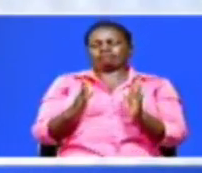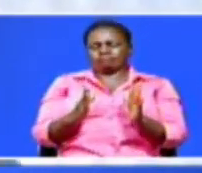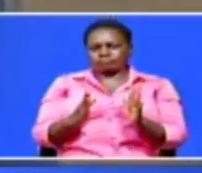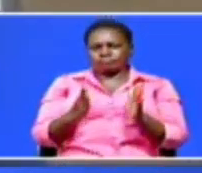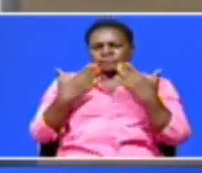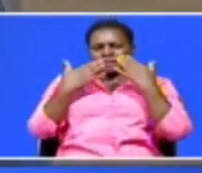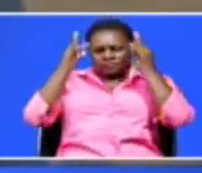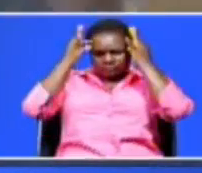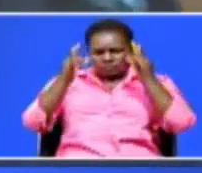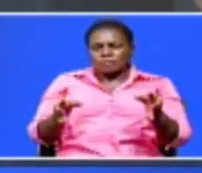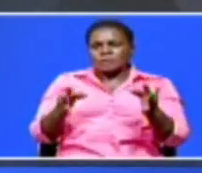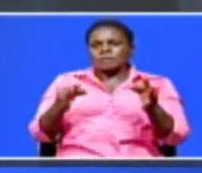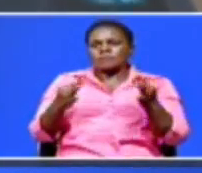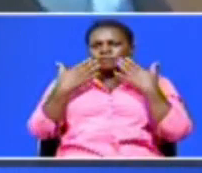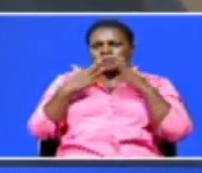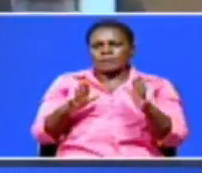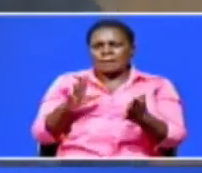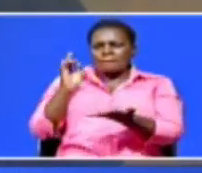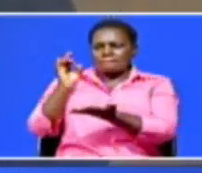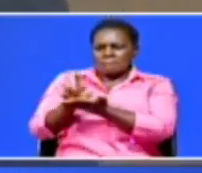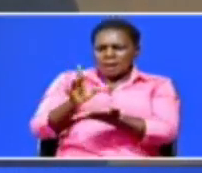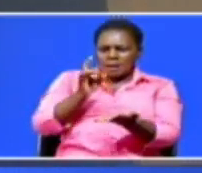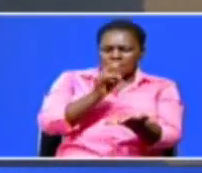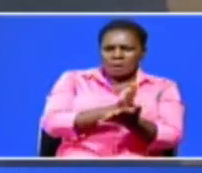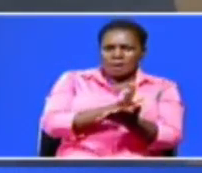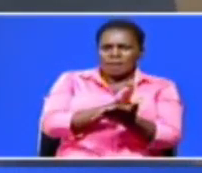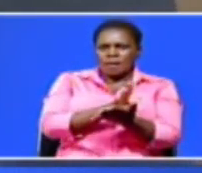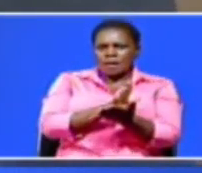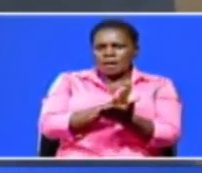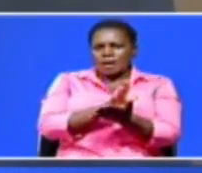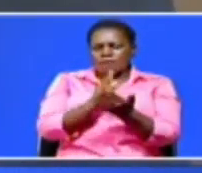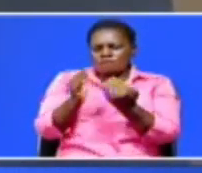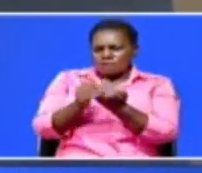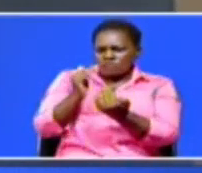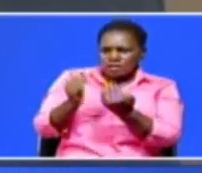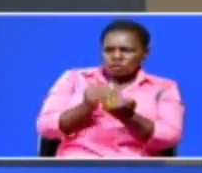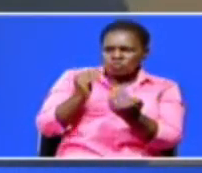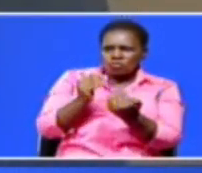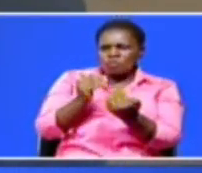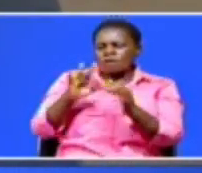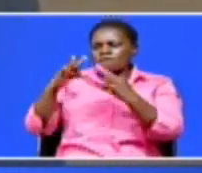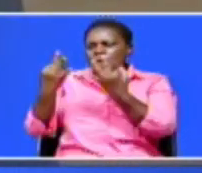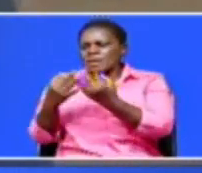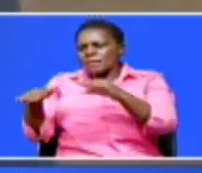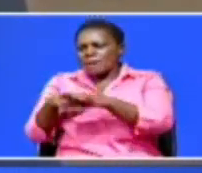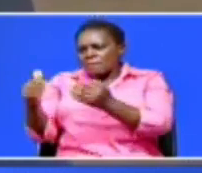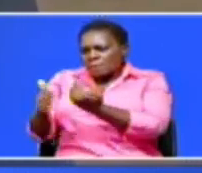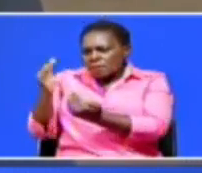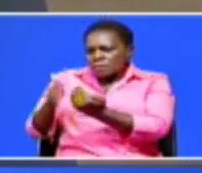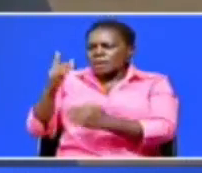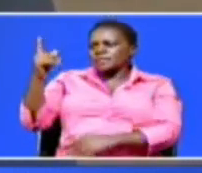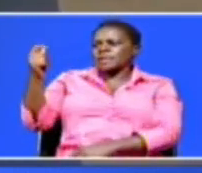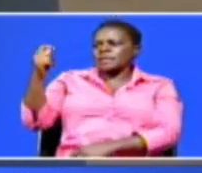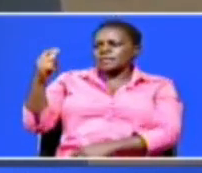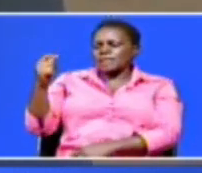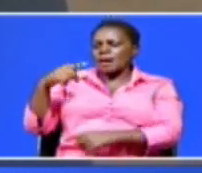cooked. Mr. Speaker, to eliminate nepotism and favoritism in the tendering process